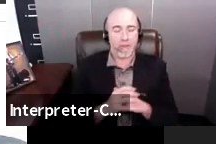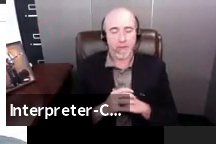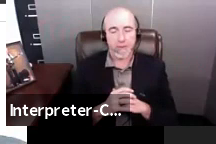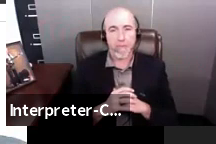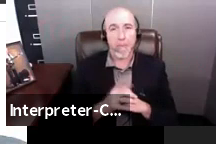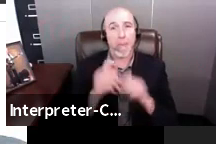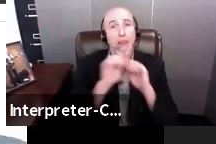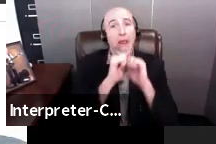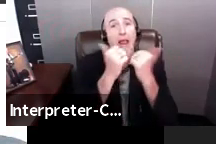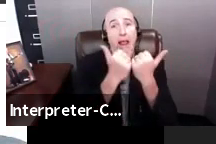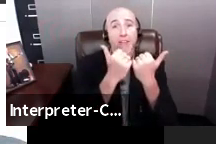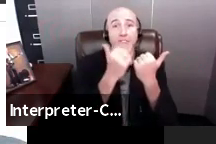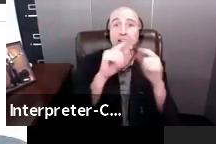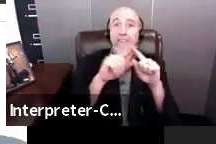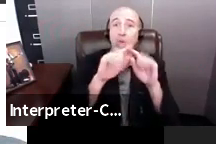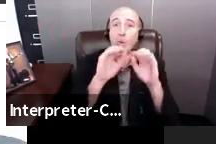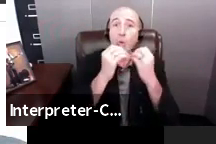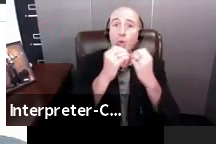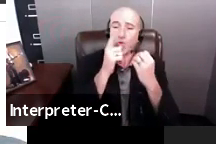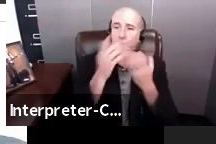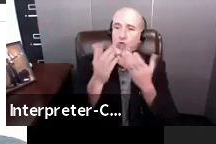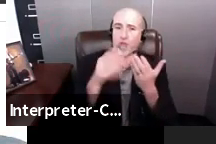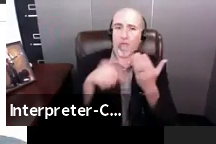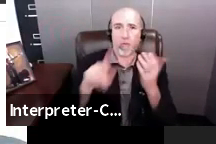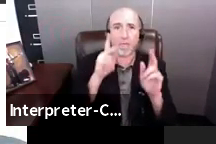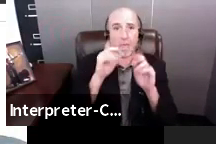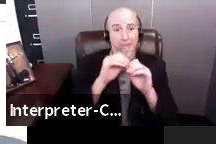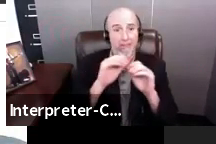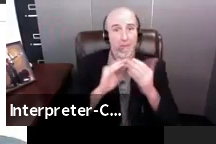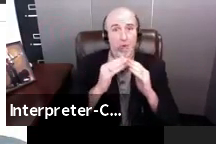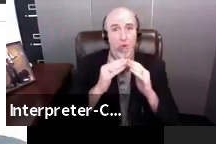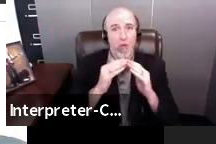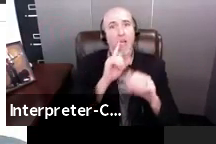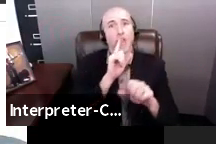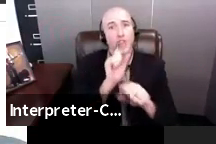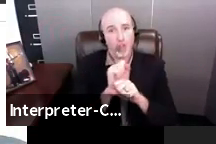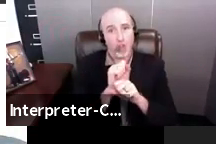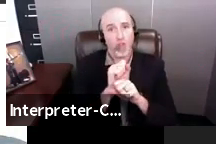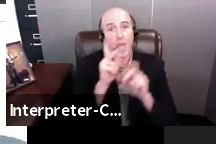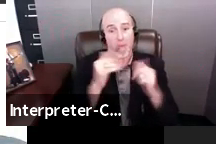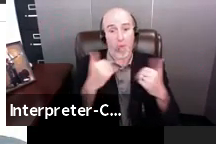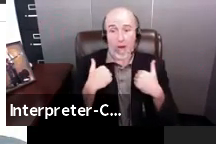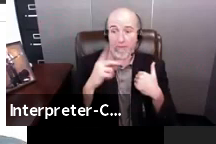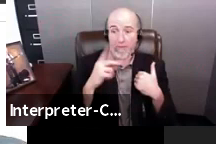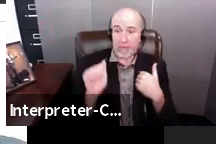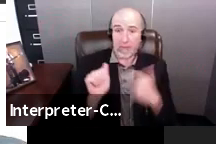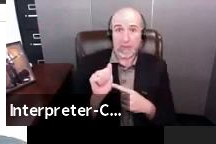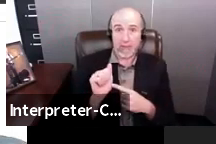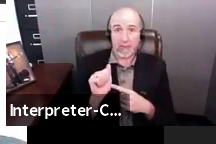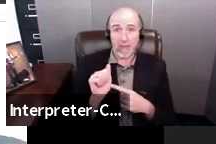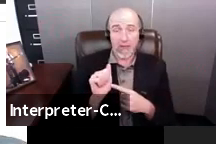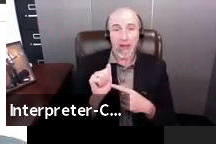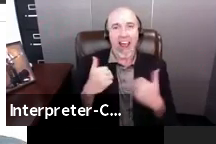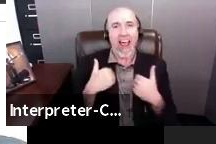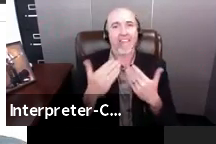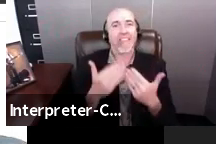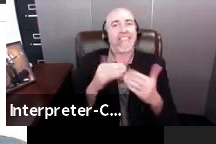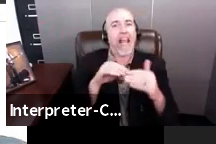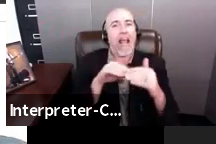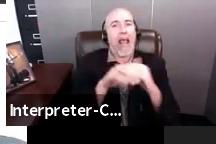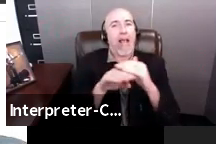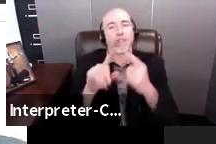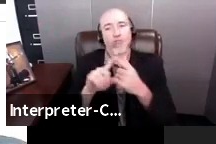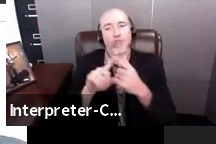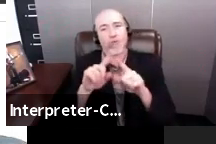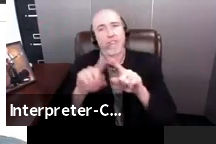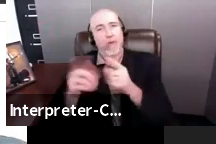Agencies and organizations serving people in our community have ensured that people with disabilities have easy access to